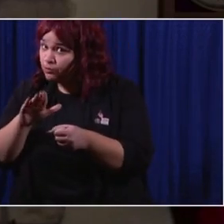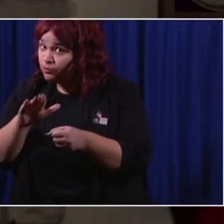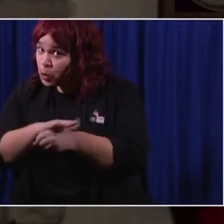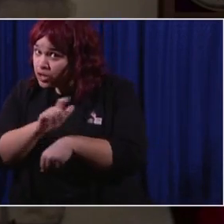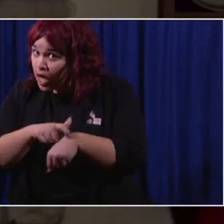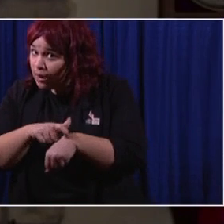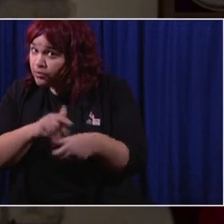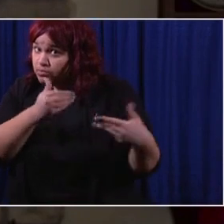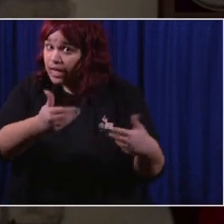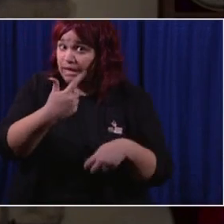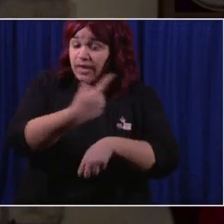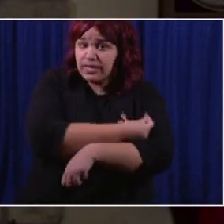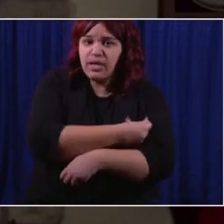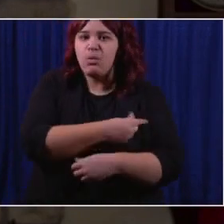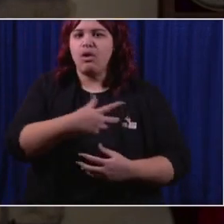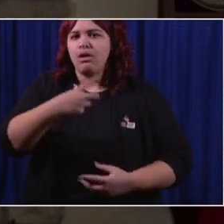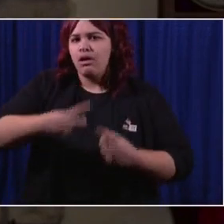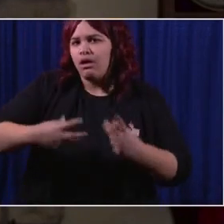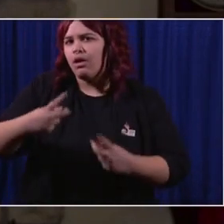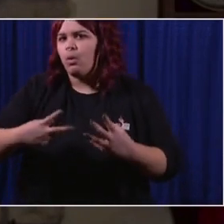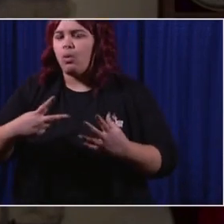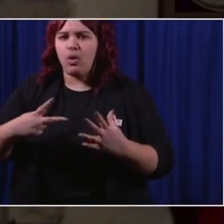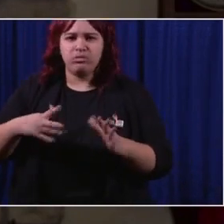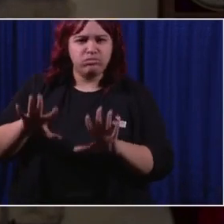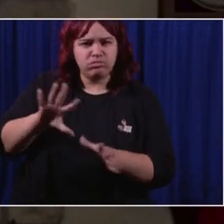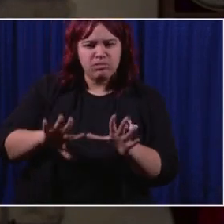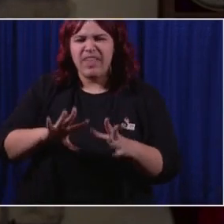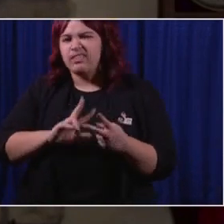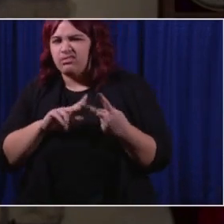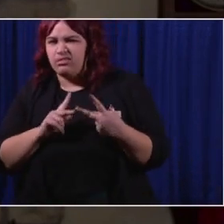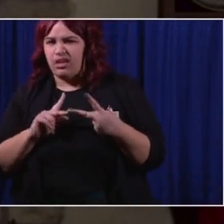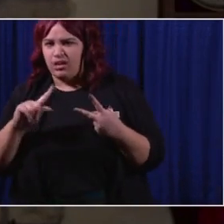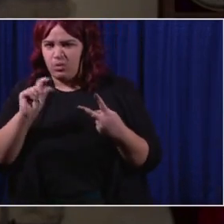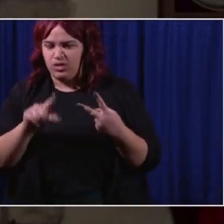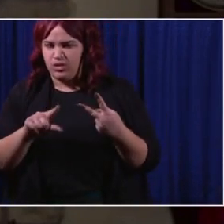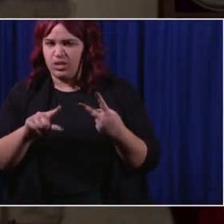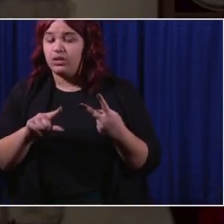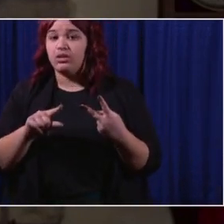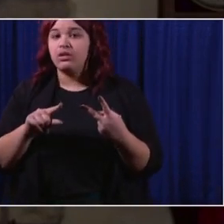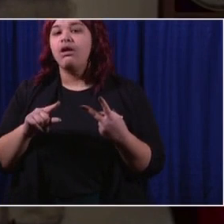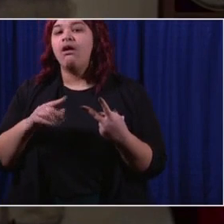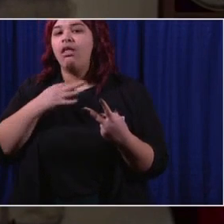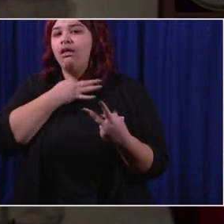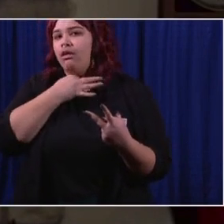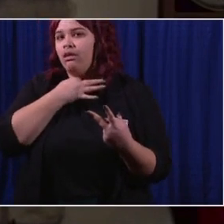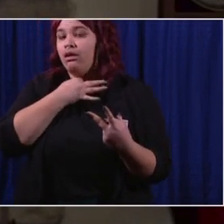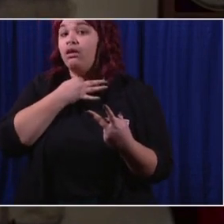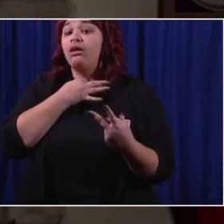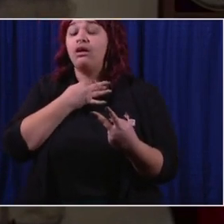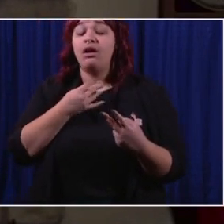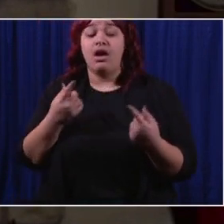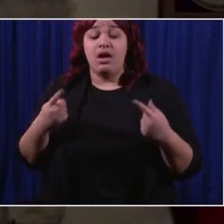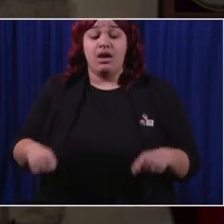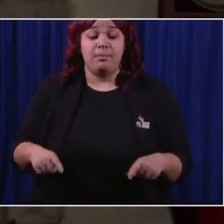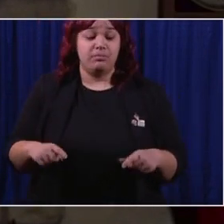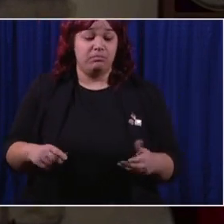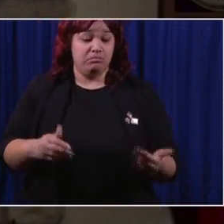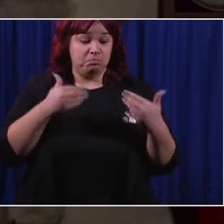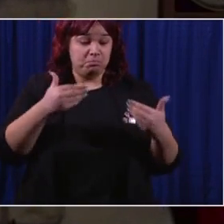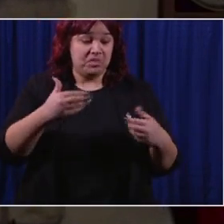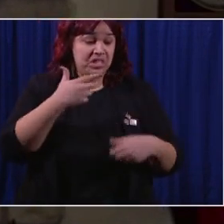an all-remote model to a hybrid model? And kind of a second part there, would there be a gap between when they receive